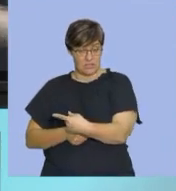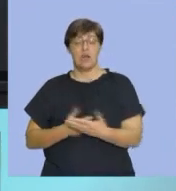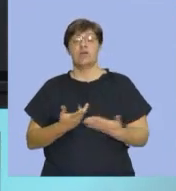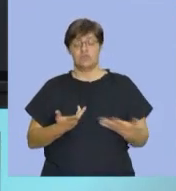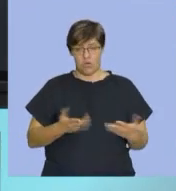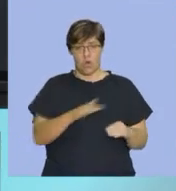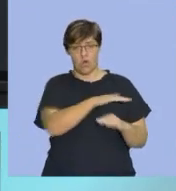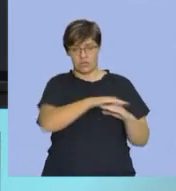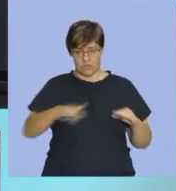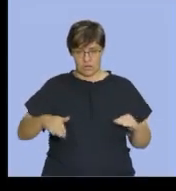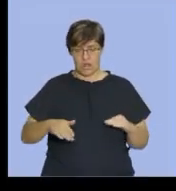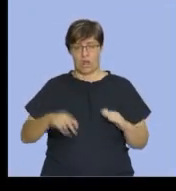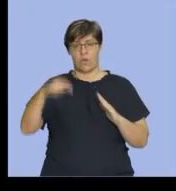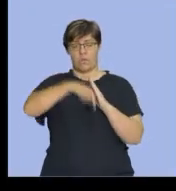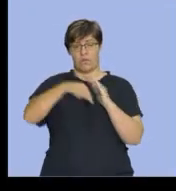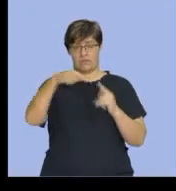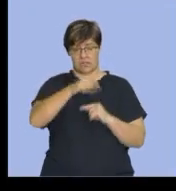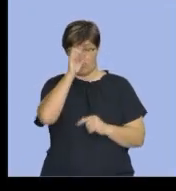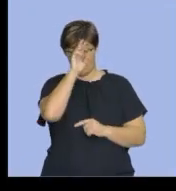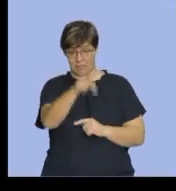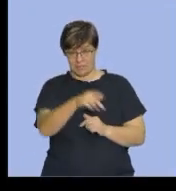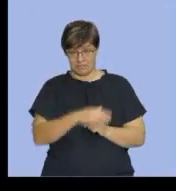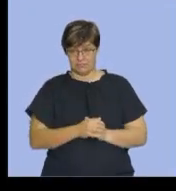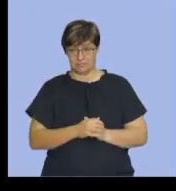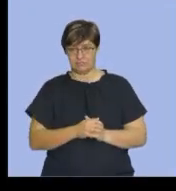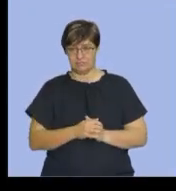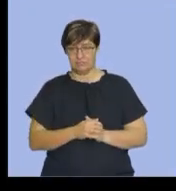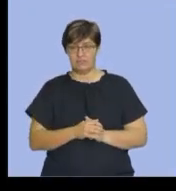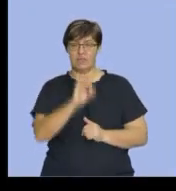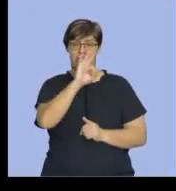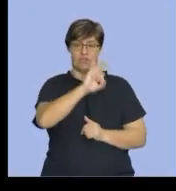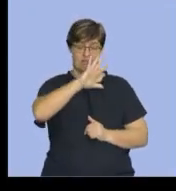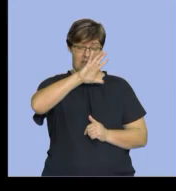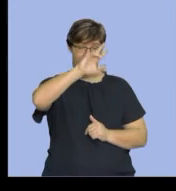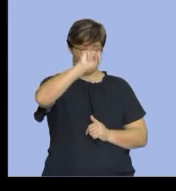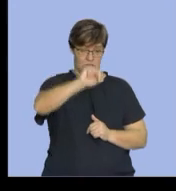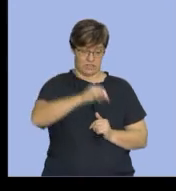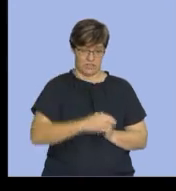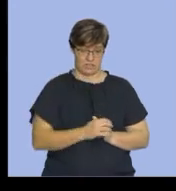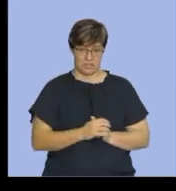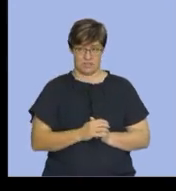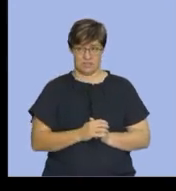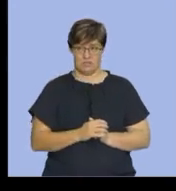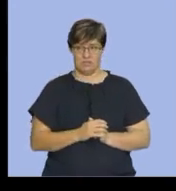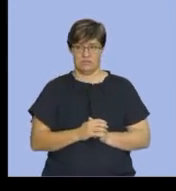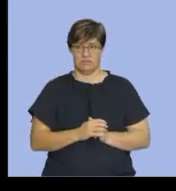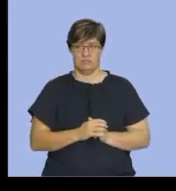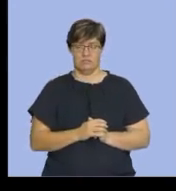horizontally, so it's the horizontal component. Remember, we've got 35 newtons.